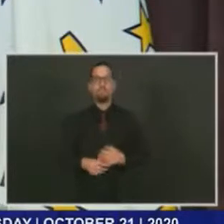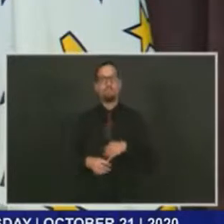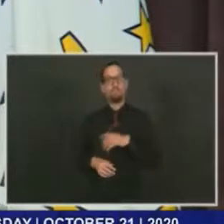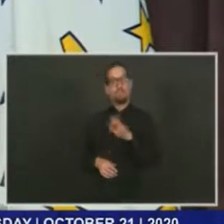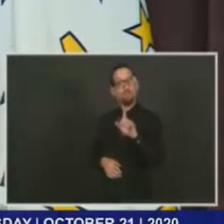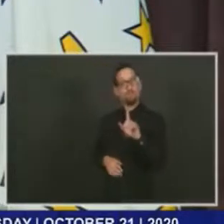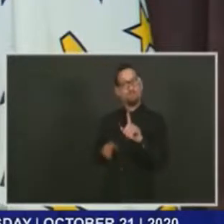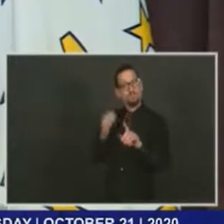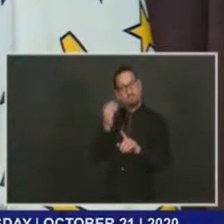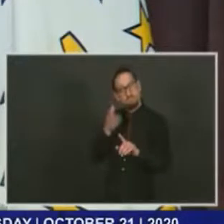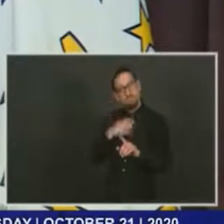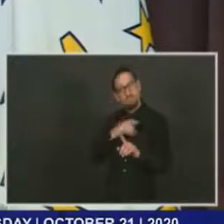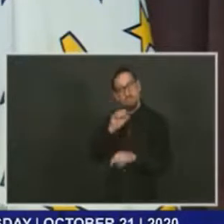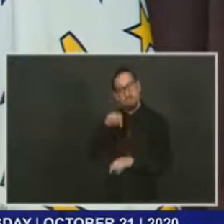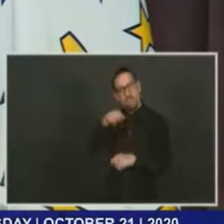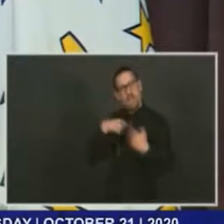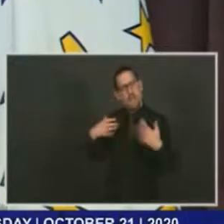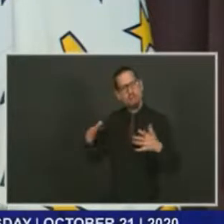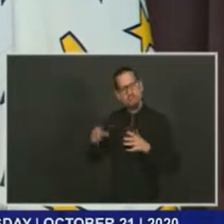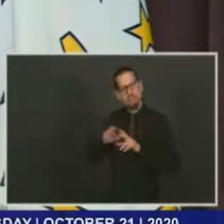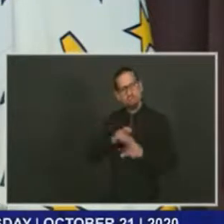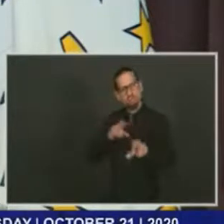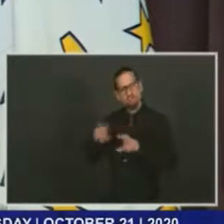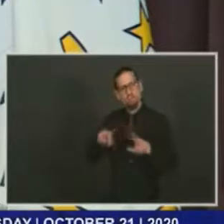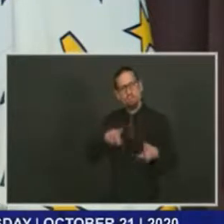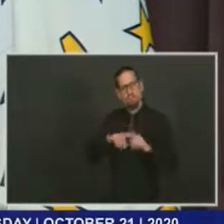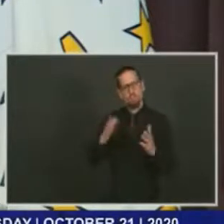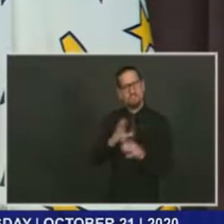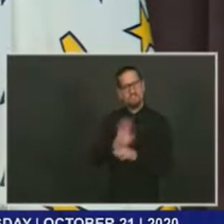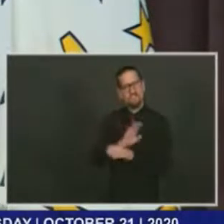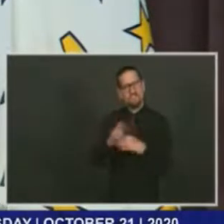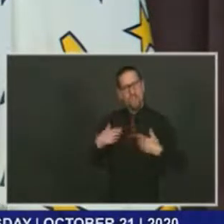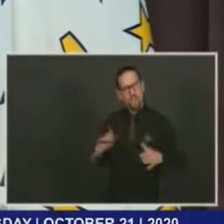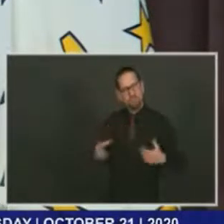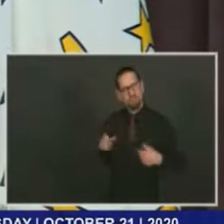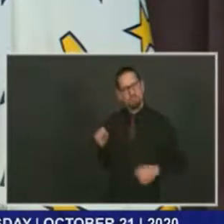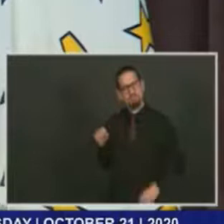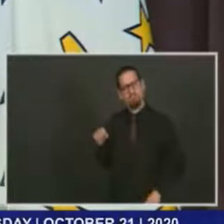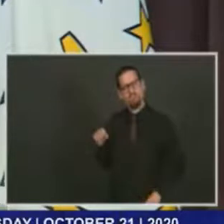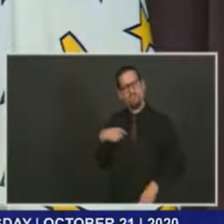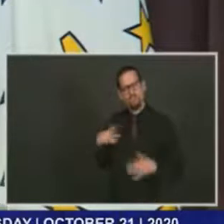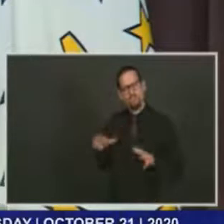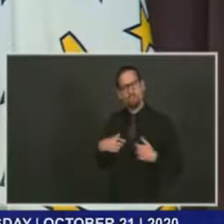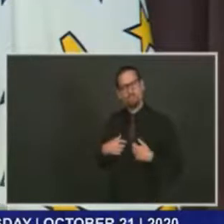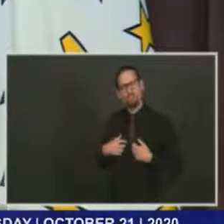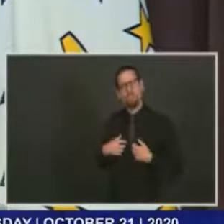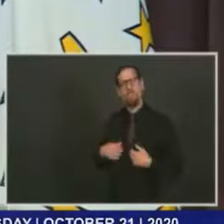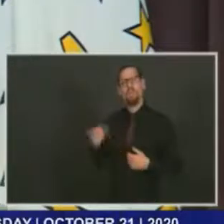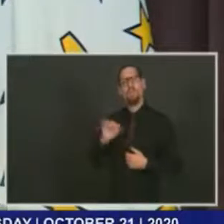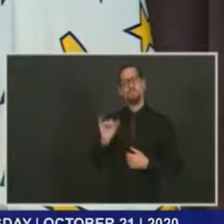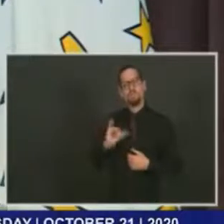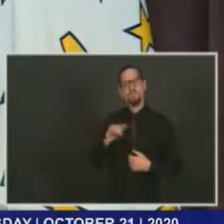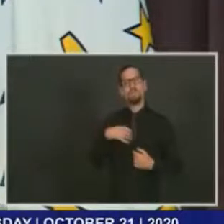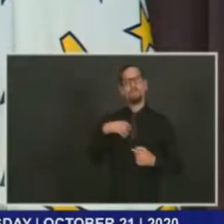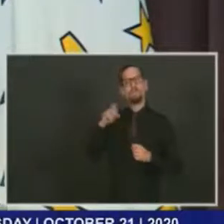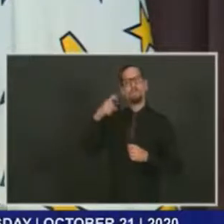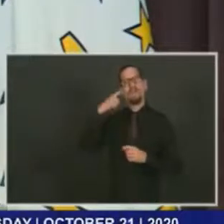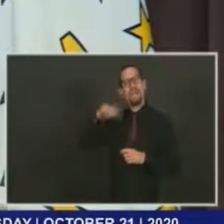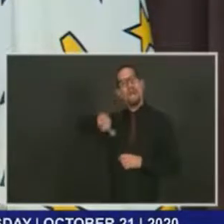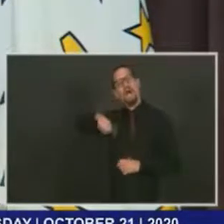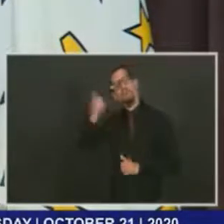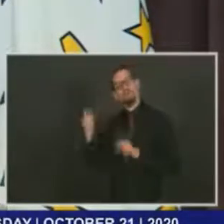the vast majority to small businesses. I also have to help the people of Rhode Island who are out of